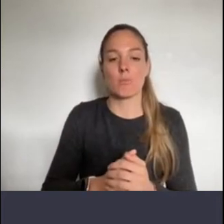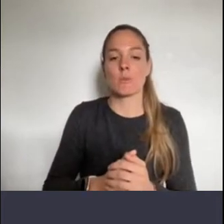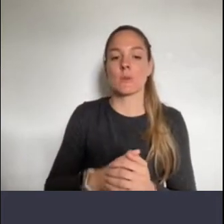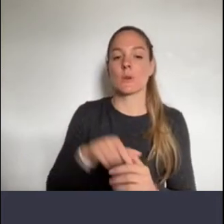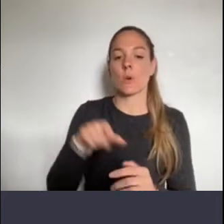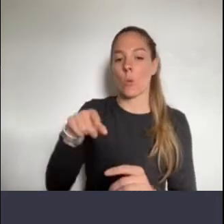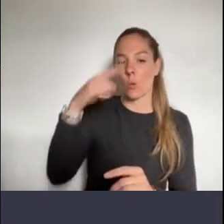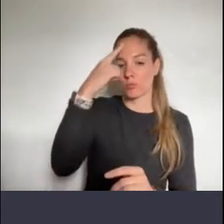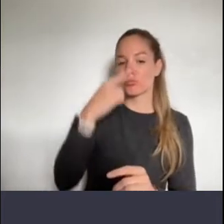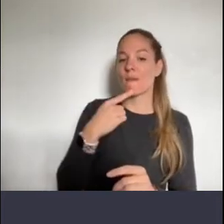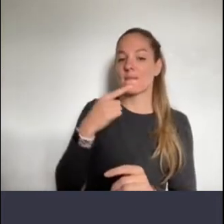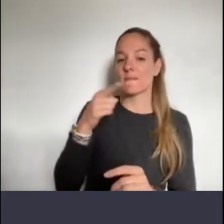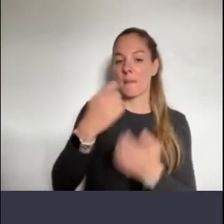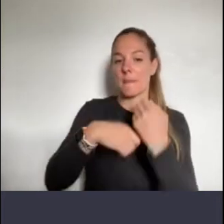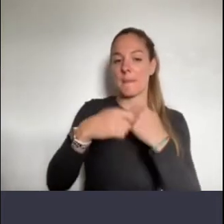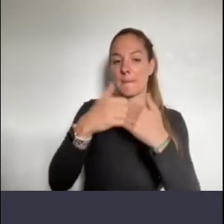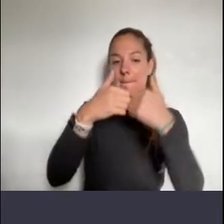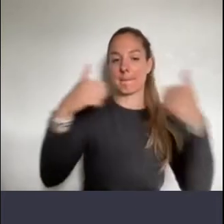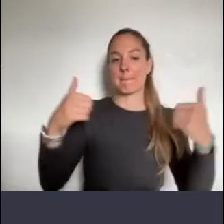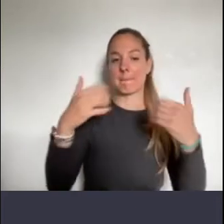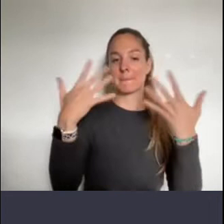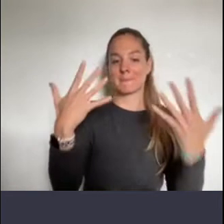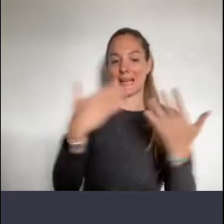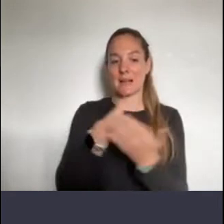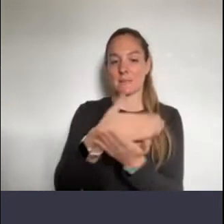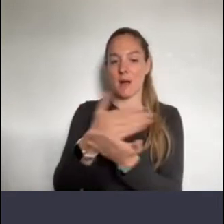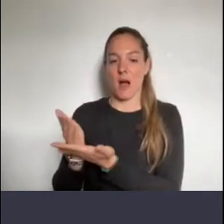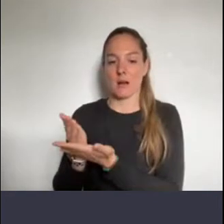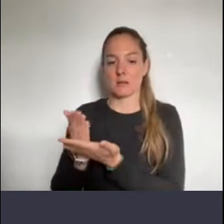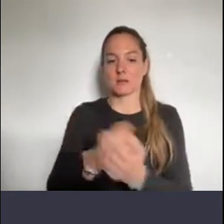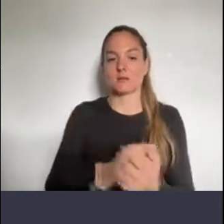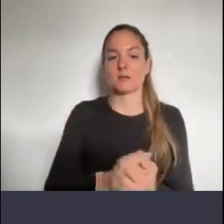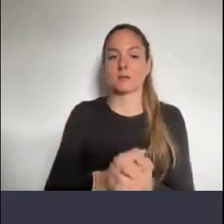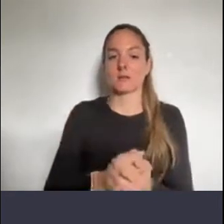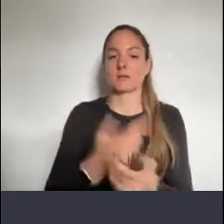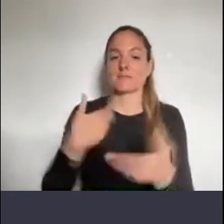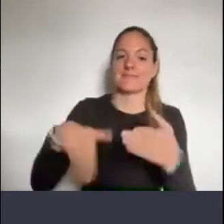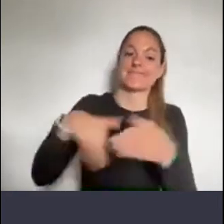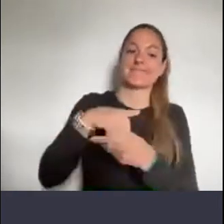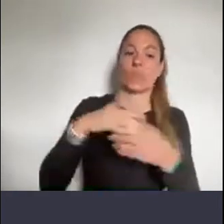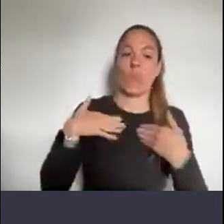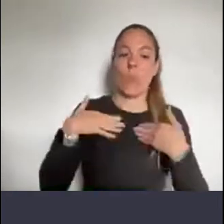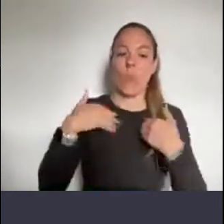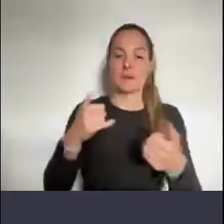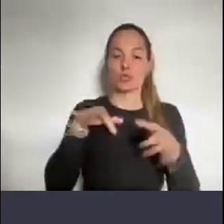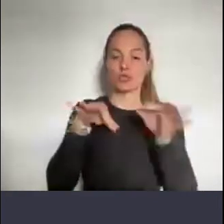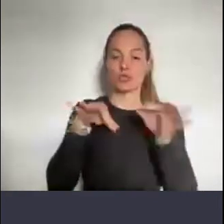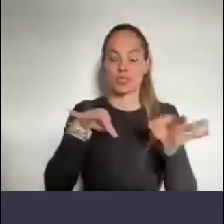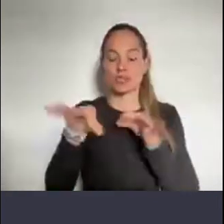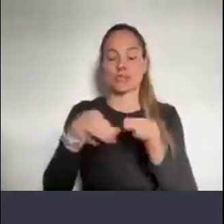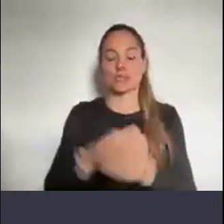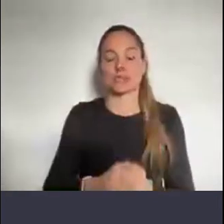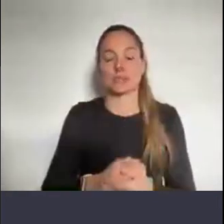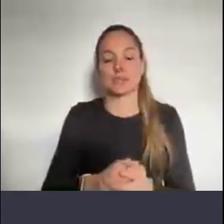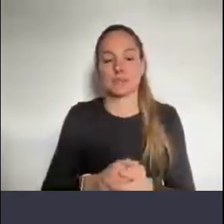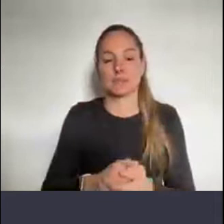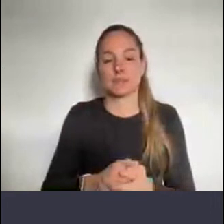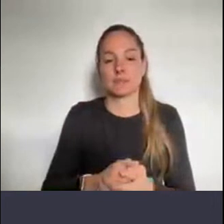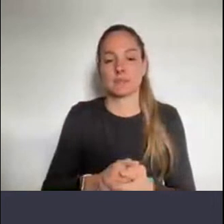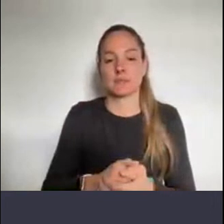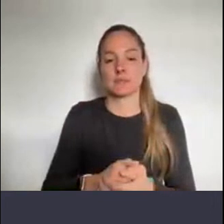10 sections which follow the health and wellbeing strategy. In conclusion, the factors are